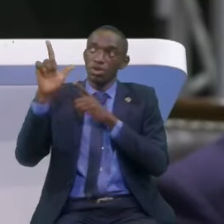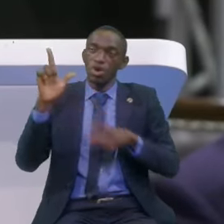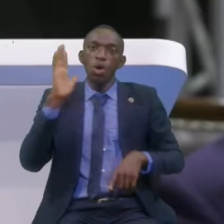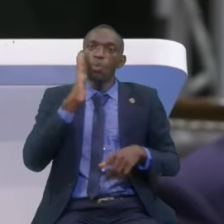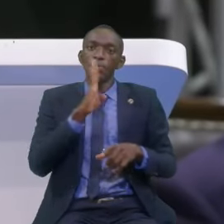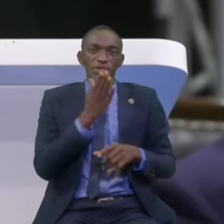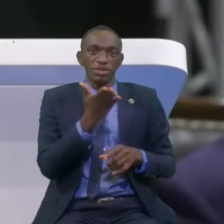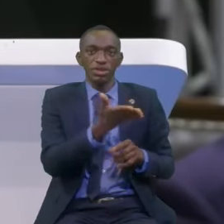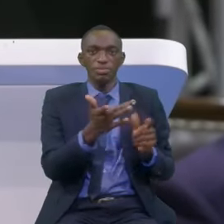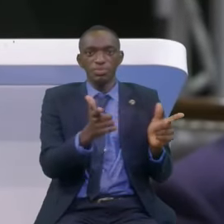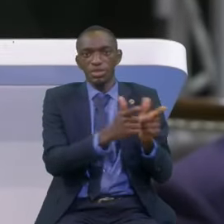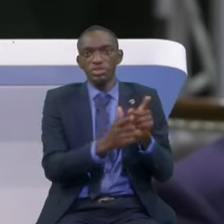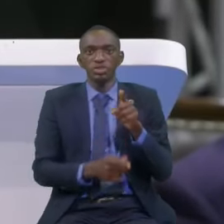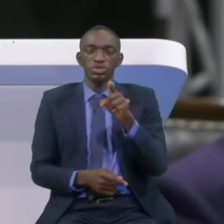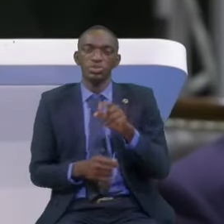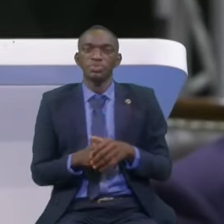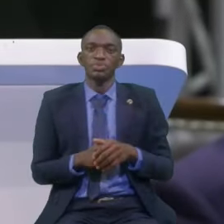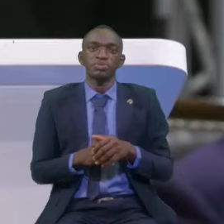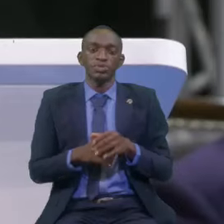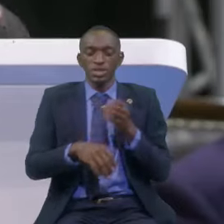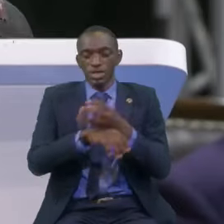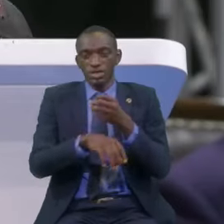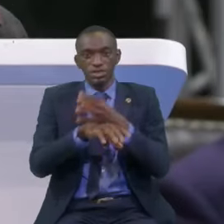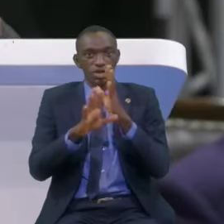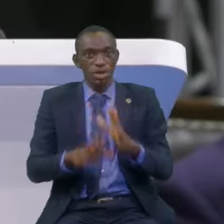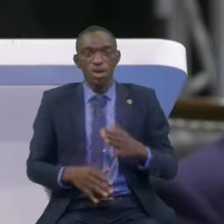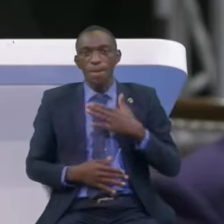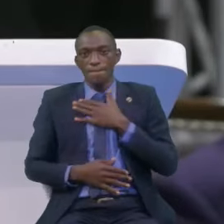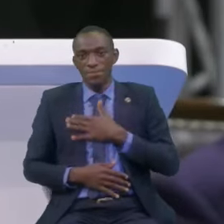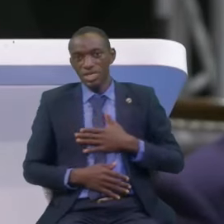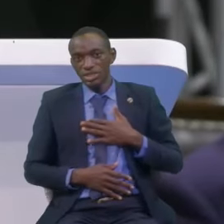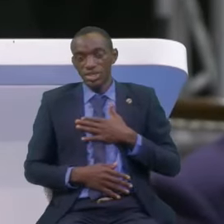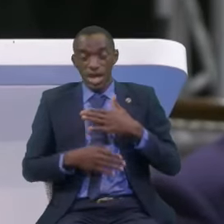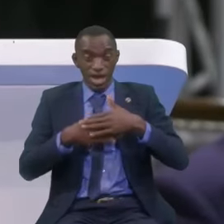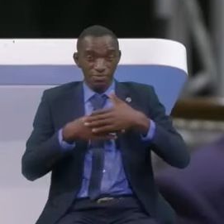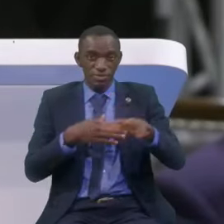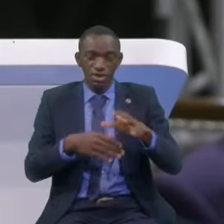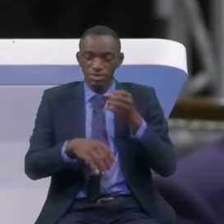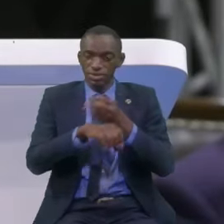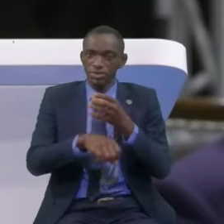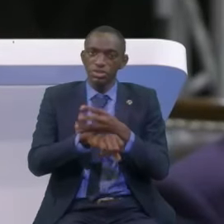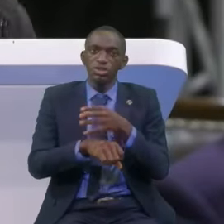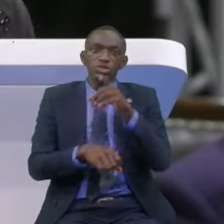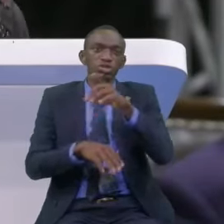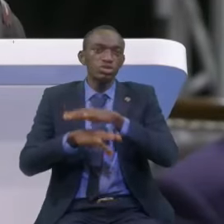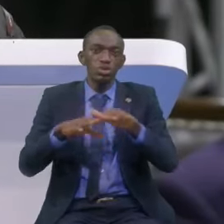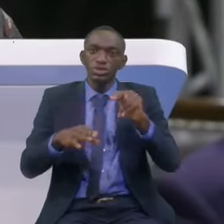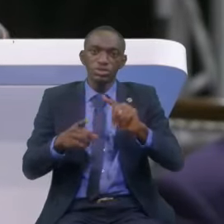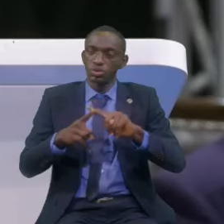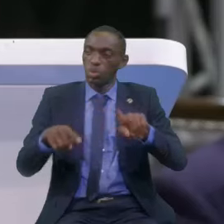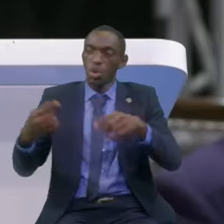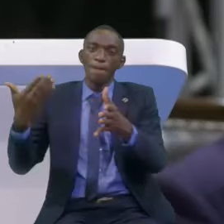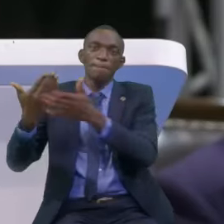Counselors, please, after counseling, you don't need to go back to your seat. Remain